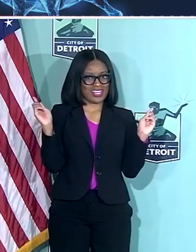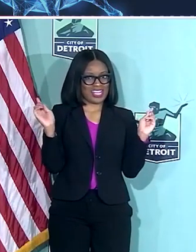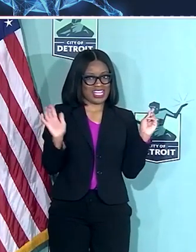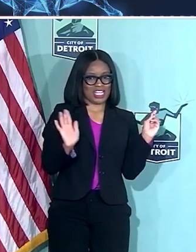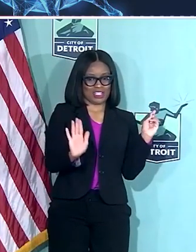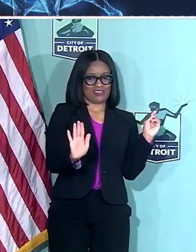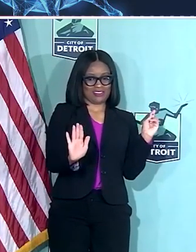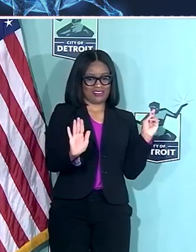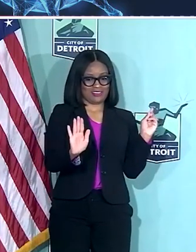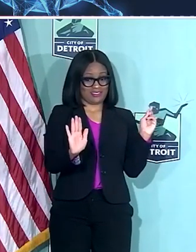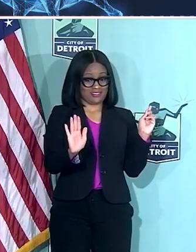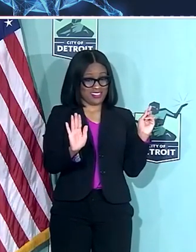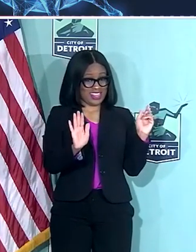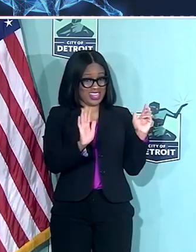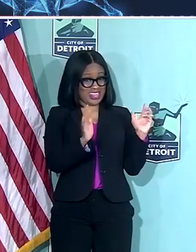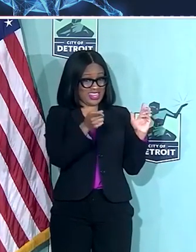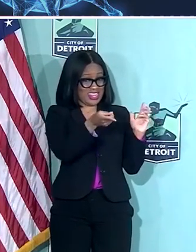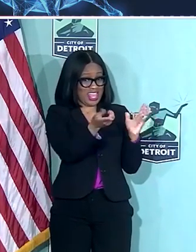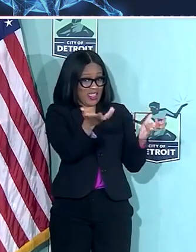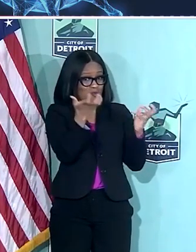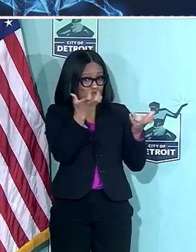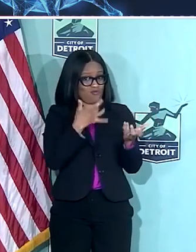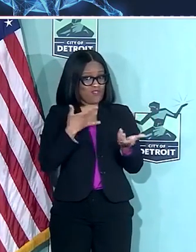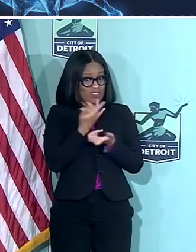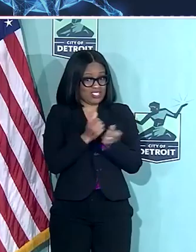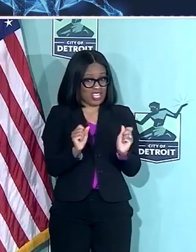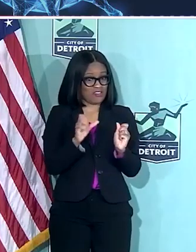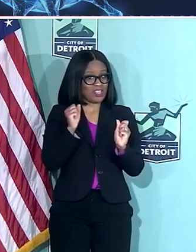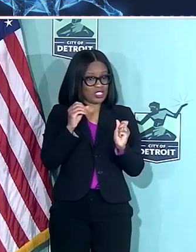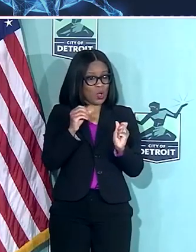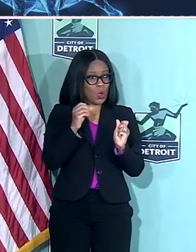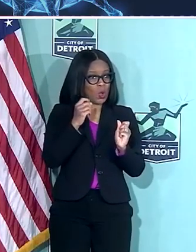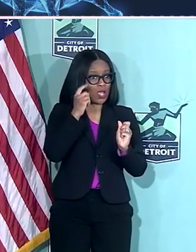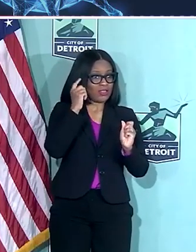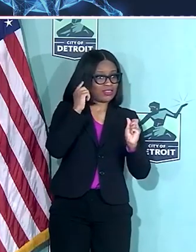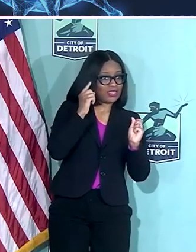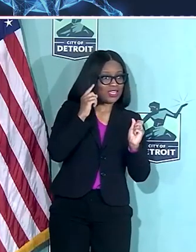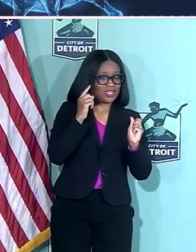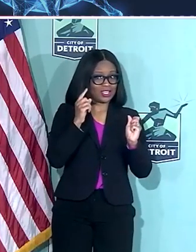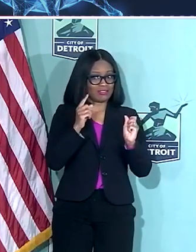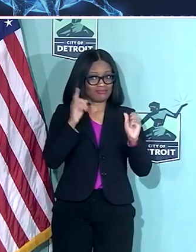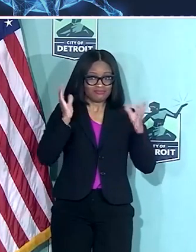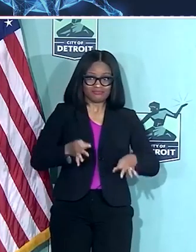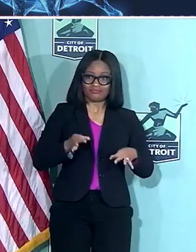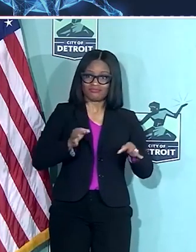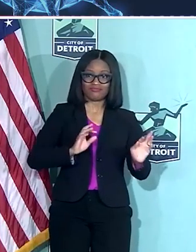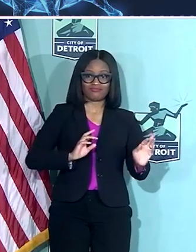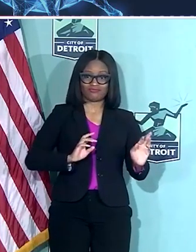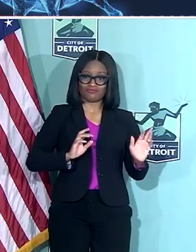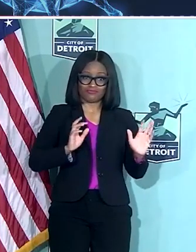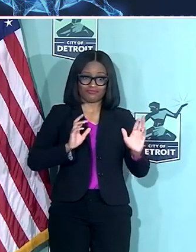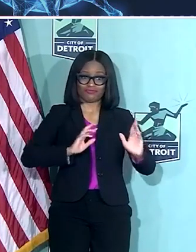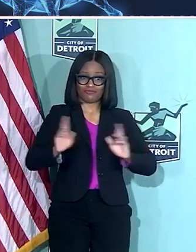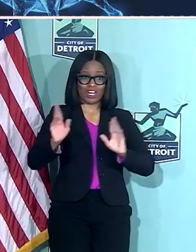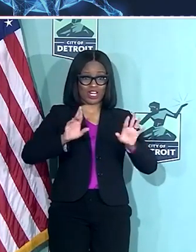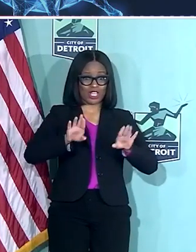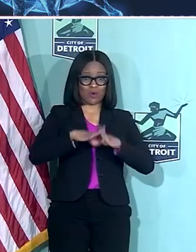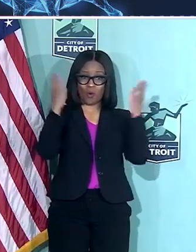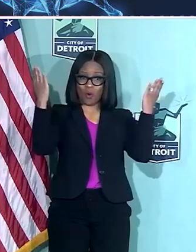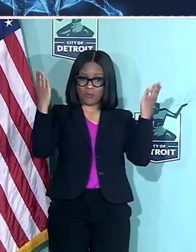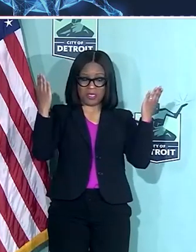they're conscious of being safe. And so with the combination of both, I think we're definitely ready. I don't see our customers